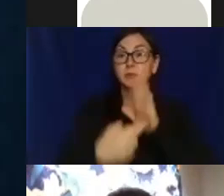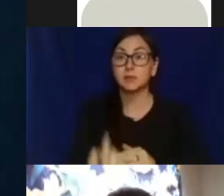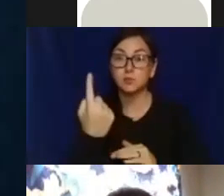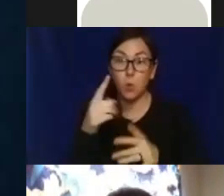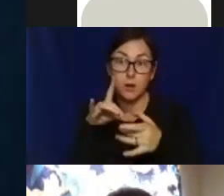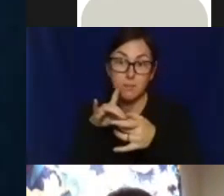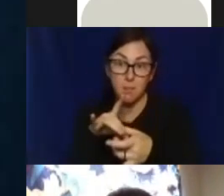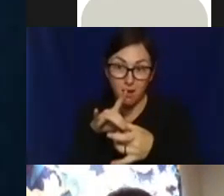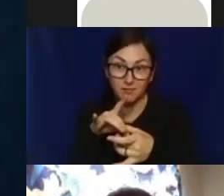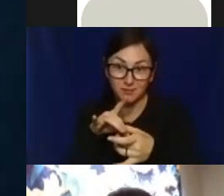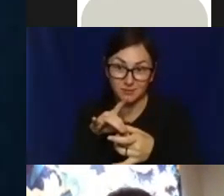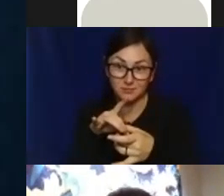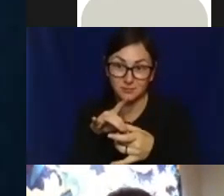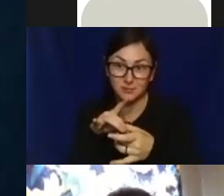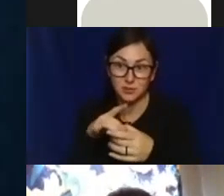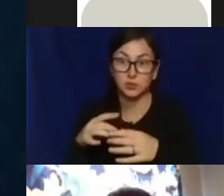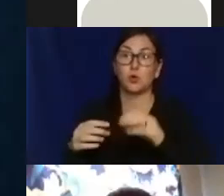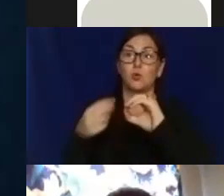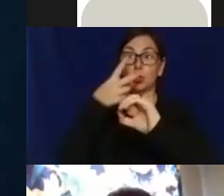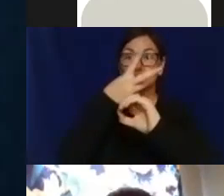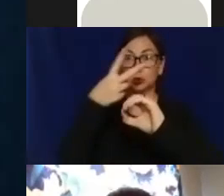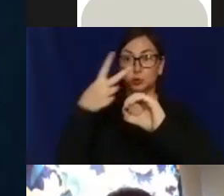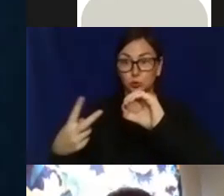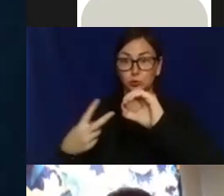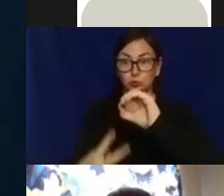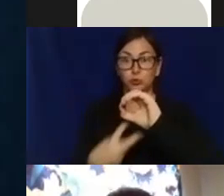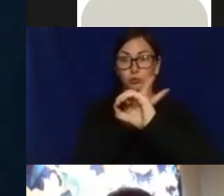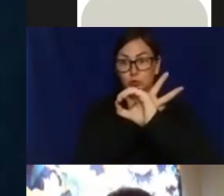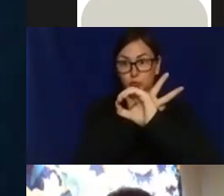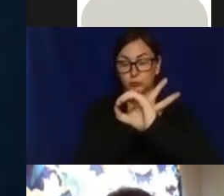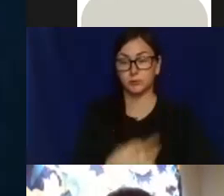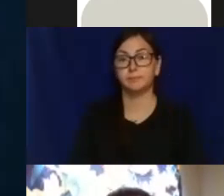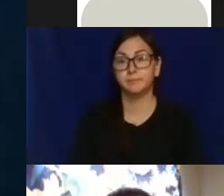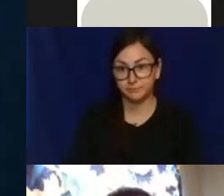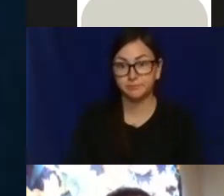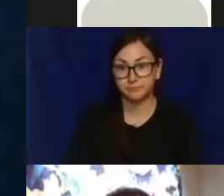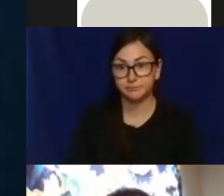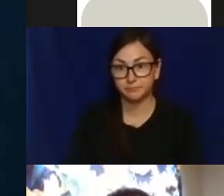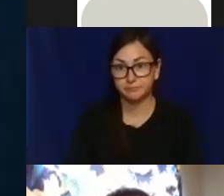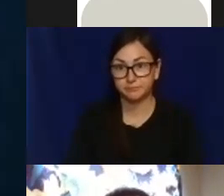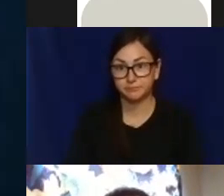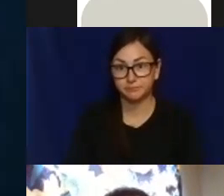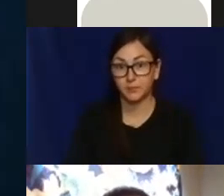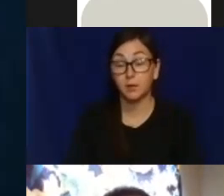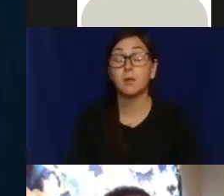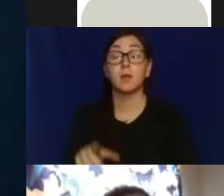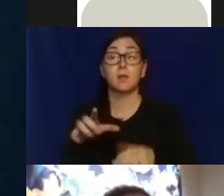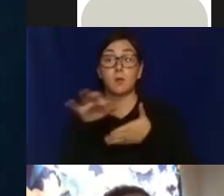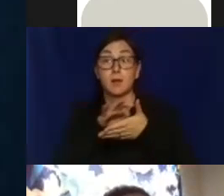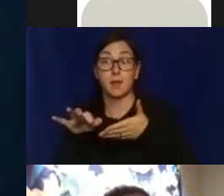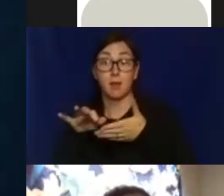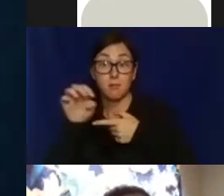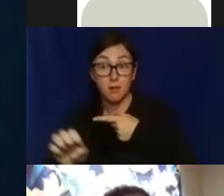with the octet rule. Okay, and I count the electrons around the hydrogen, I have